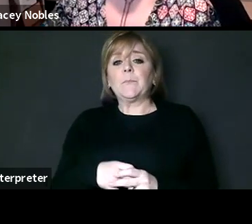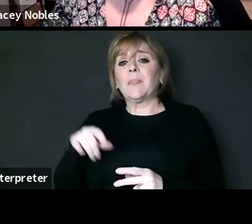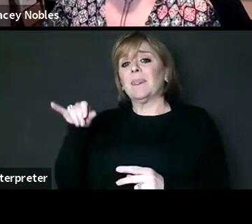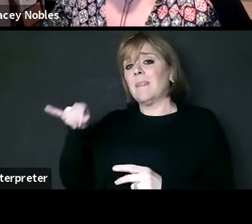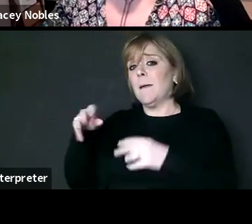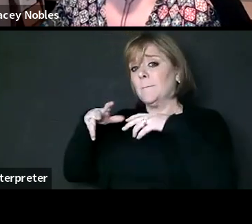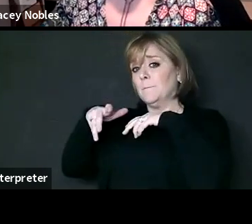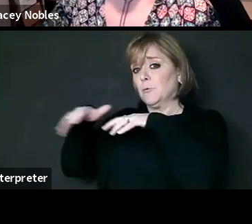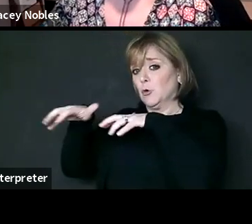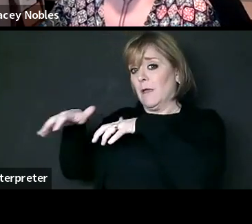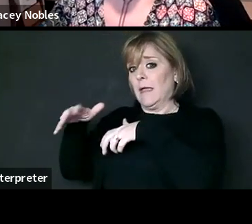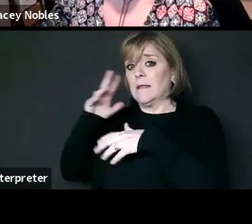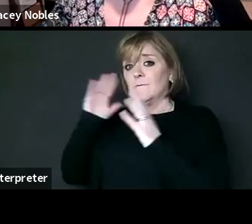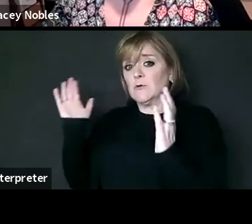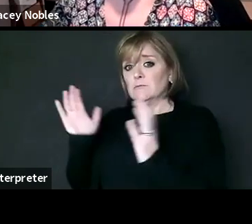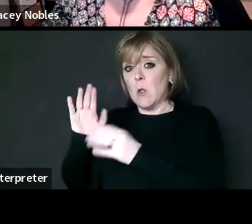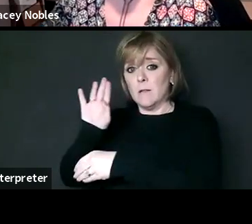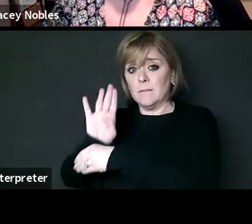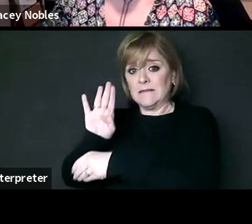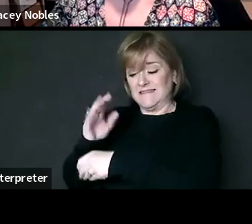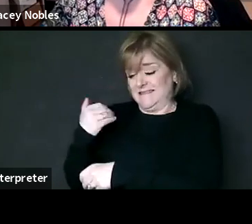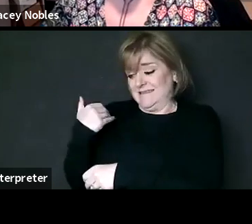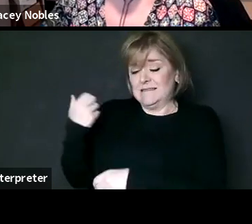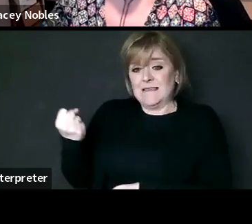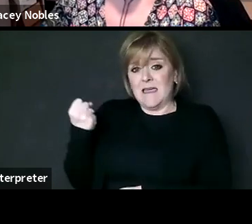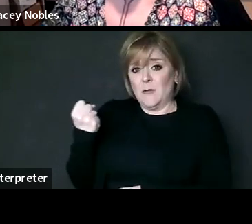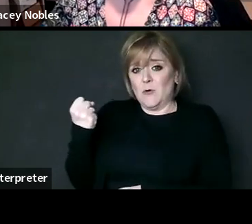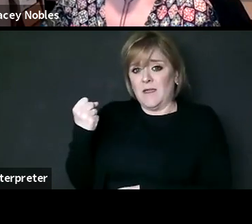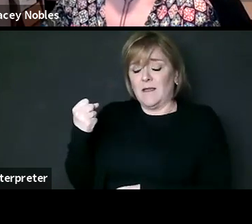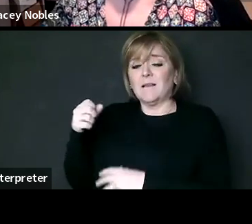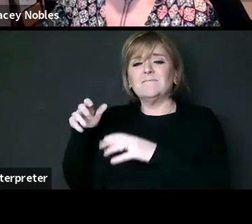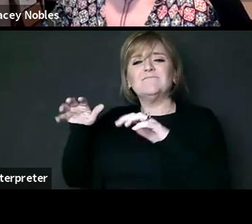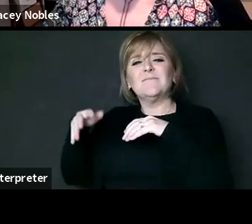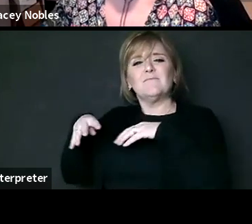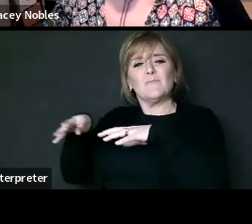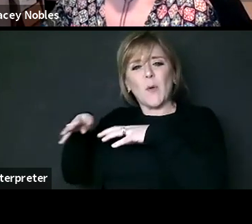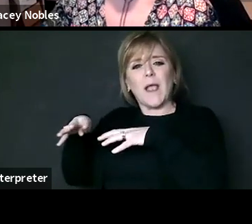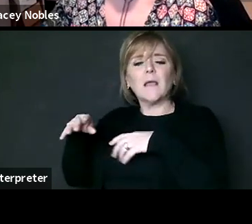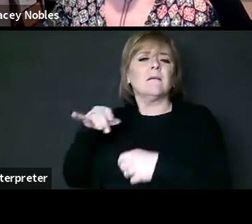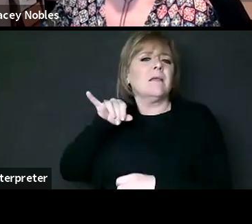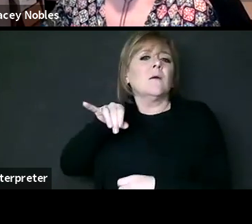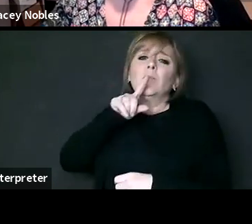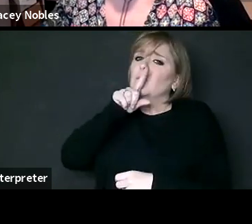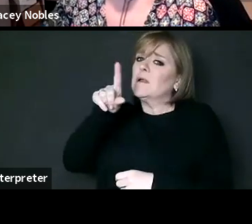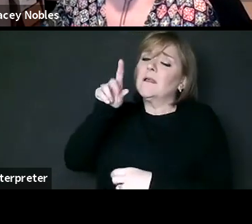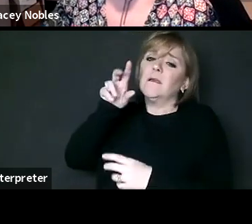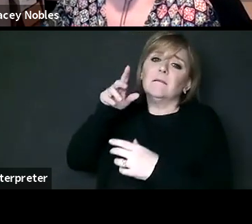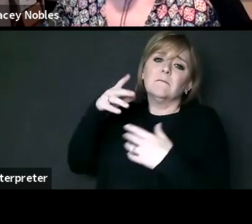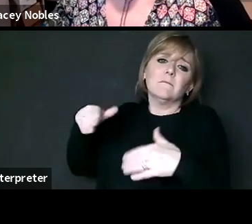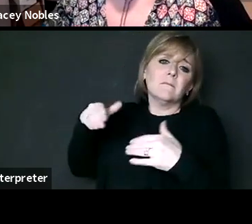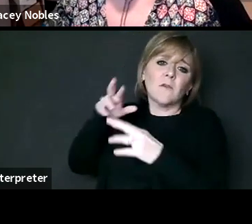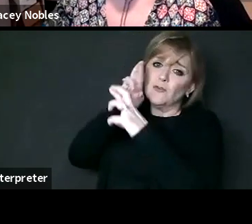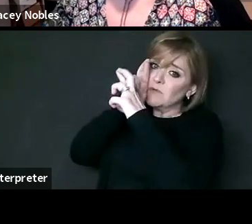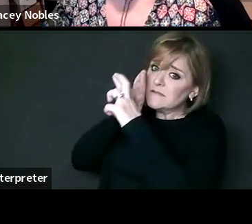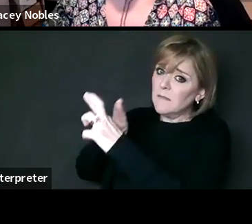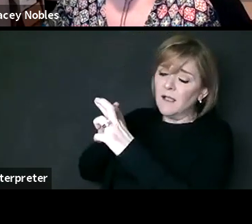parade, the small business parade on Saturday, I think was very respectful. It was done